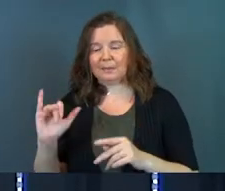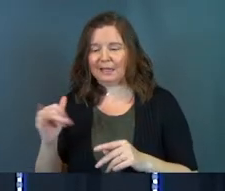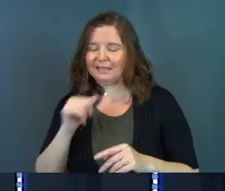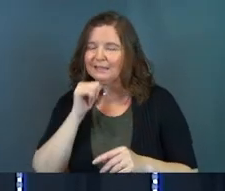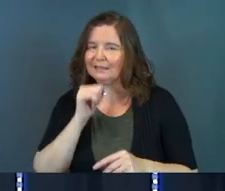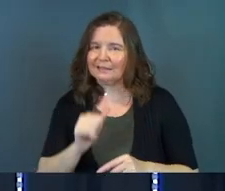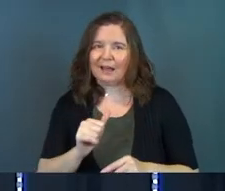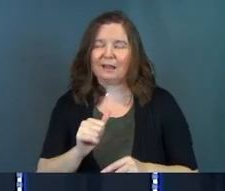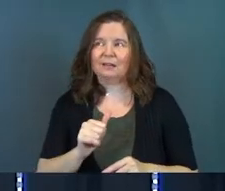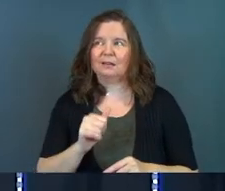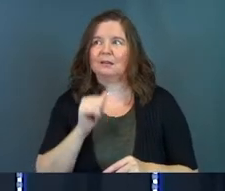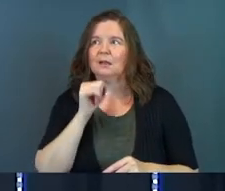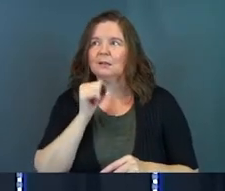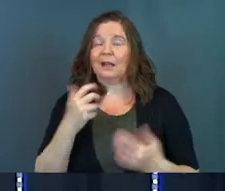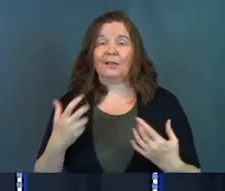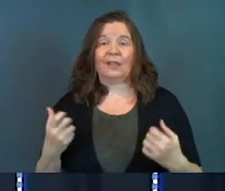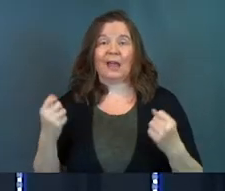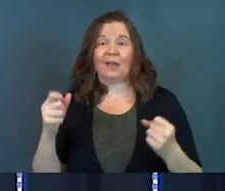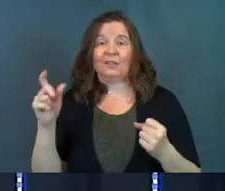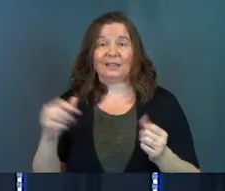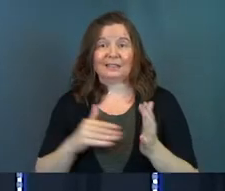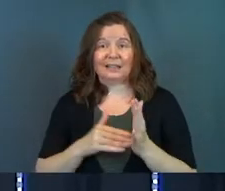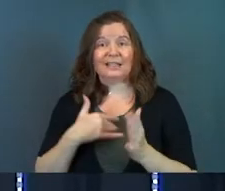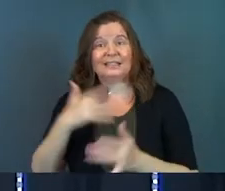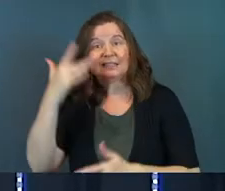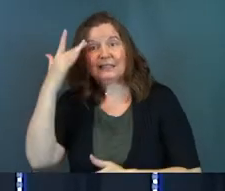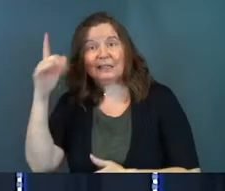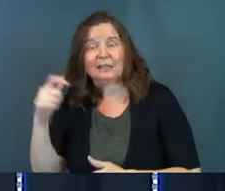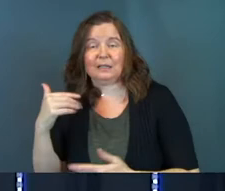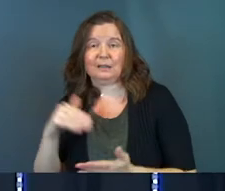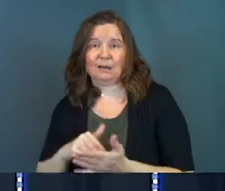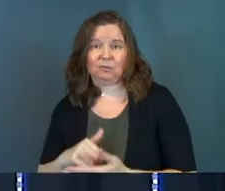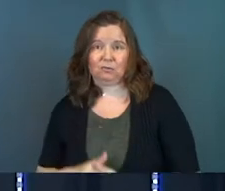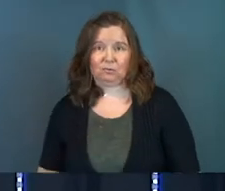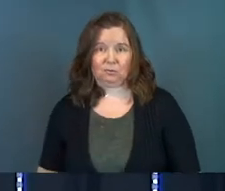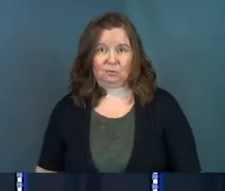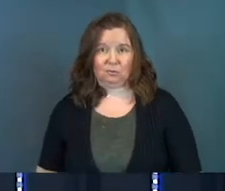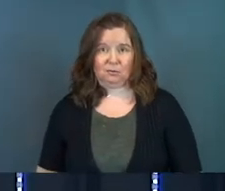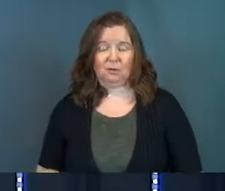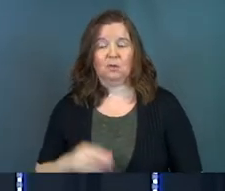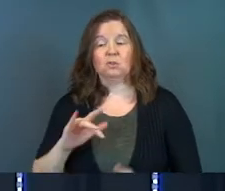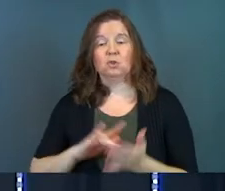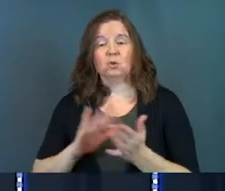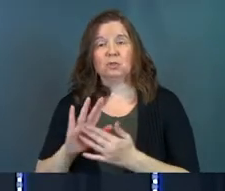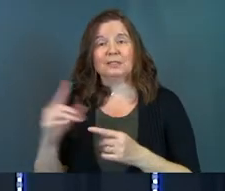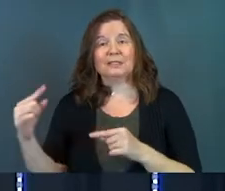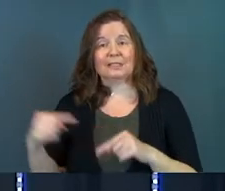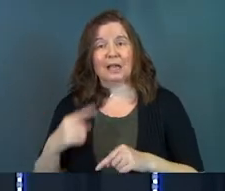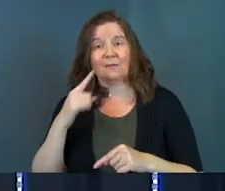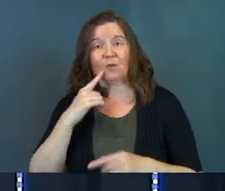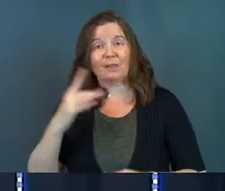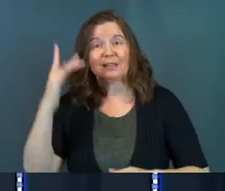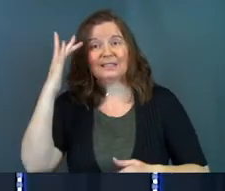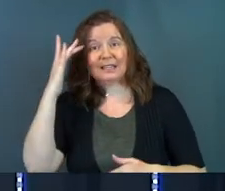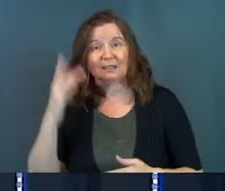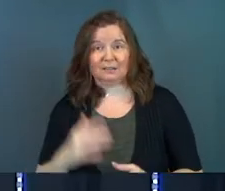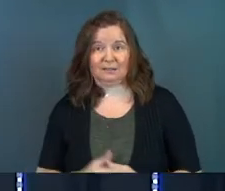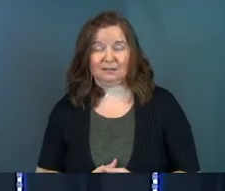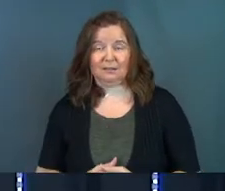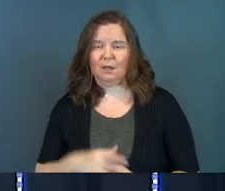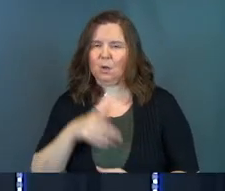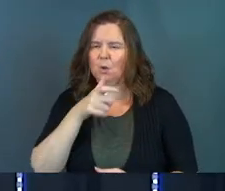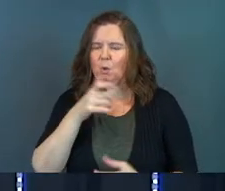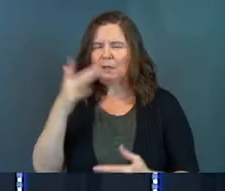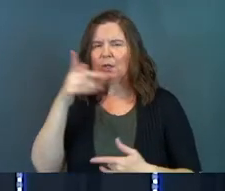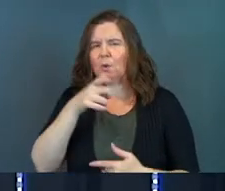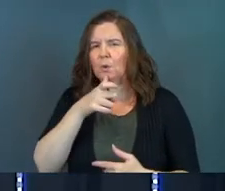like, it's not the healthy that need the doctor, it's the sick that need the doctor. And so Jesus came for the sick. And